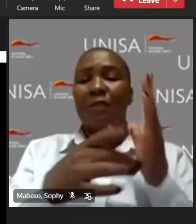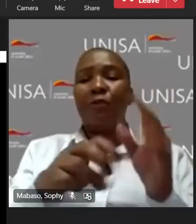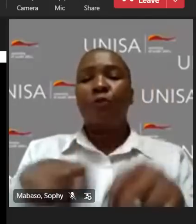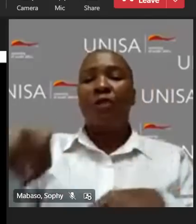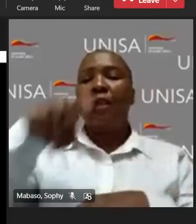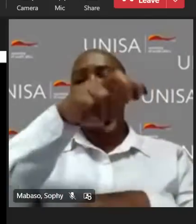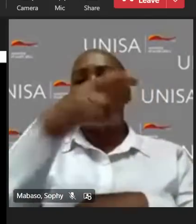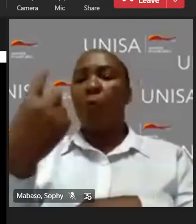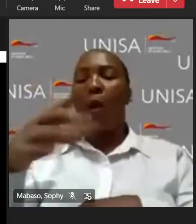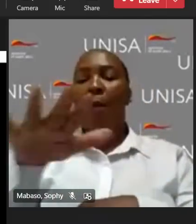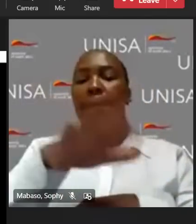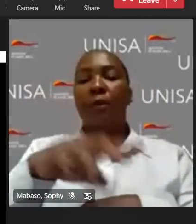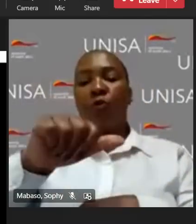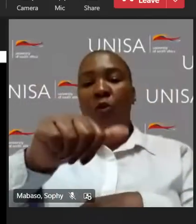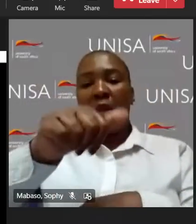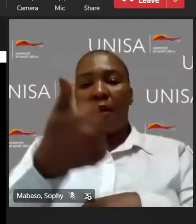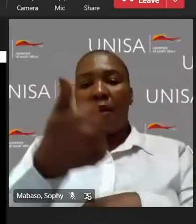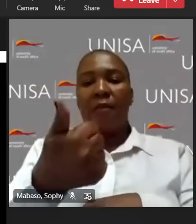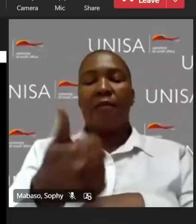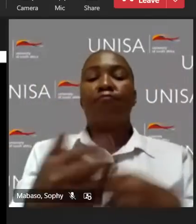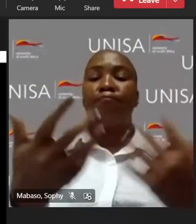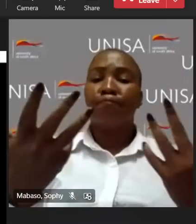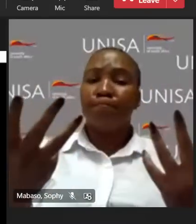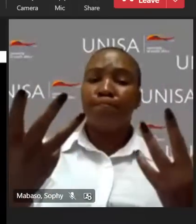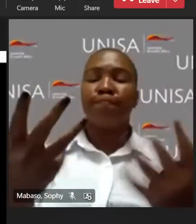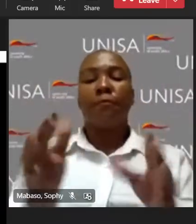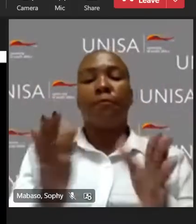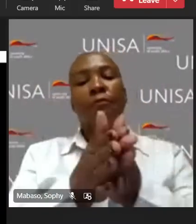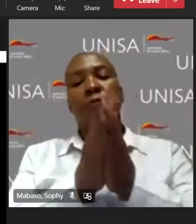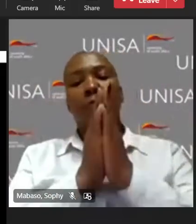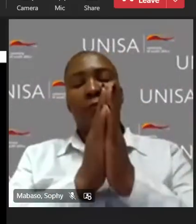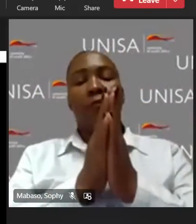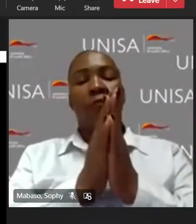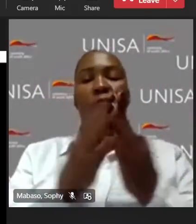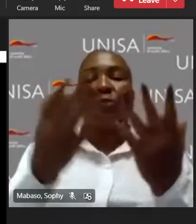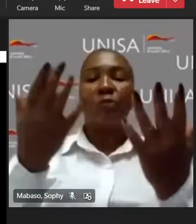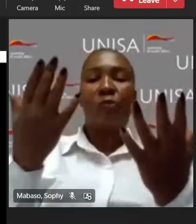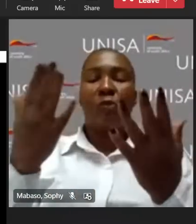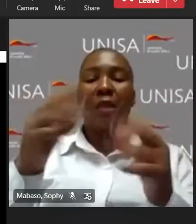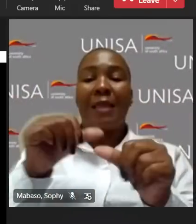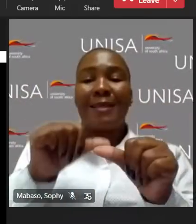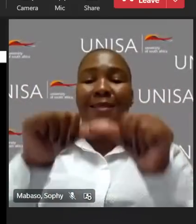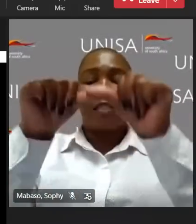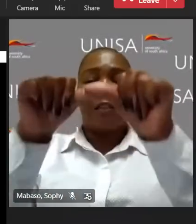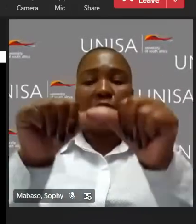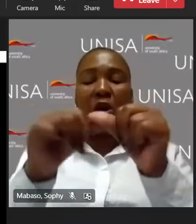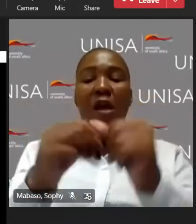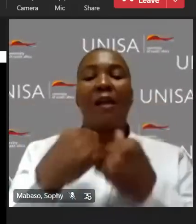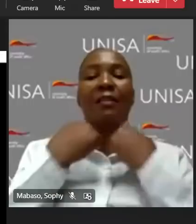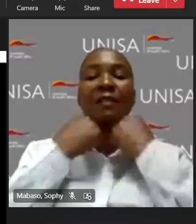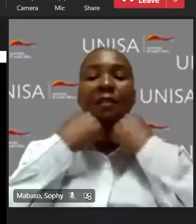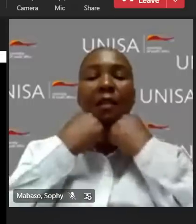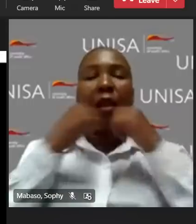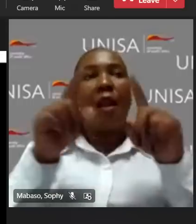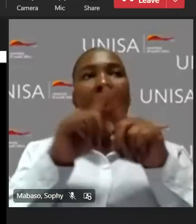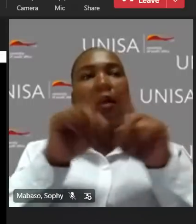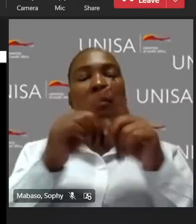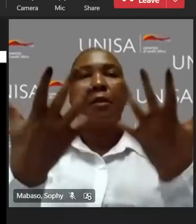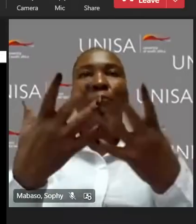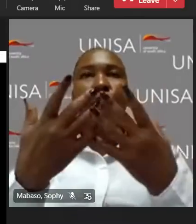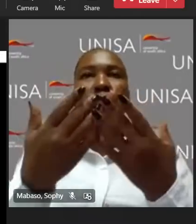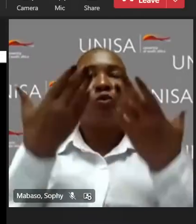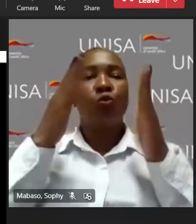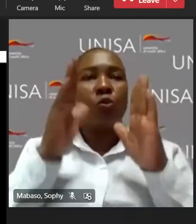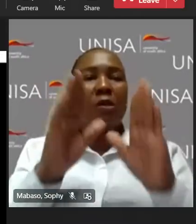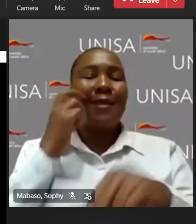another. We also request concessions with regard to extensions of assignments. In cases whereby students,